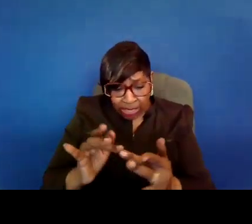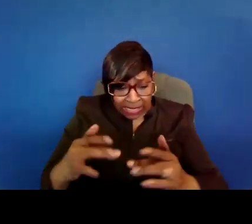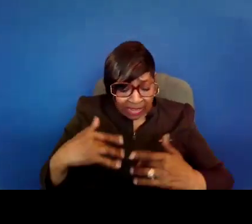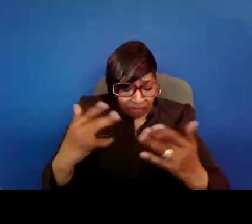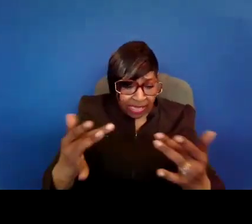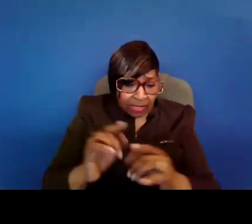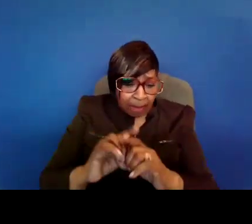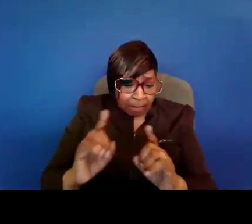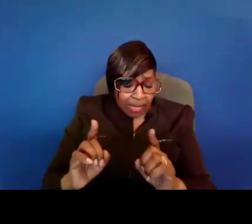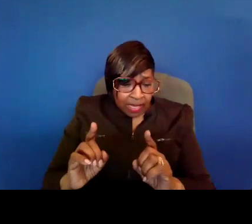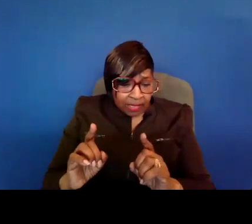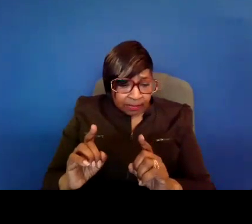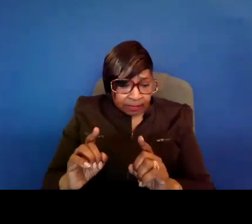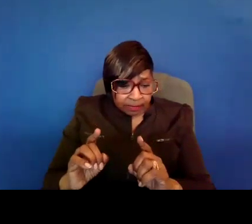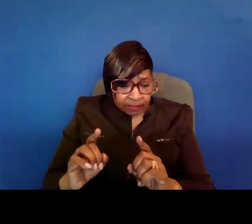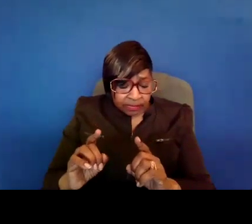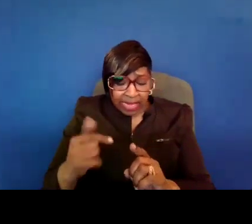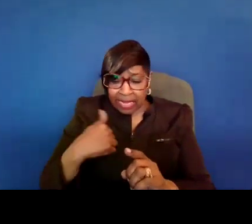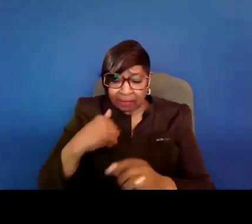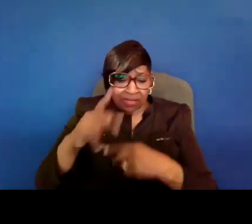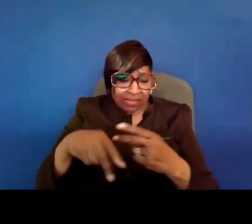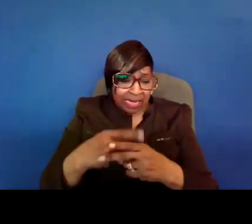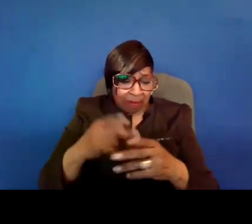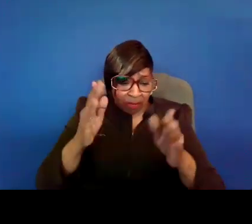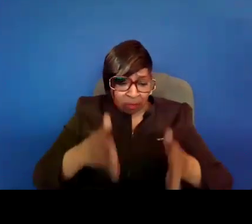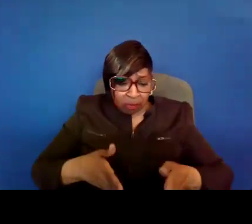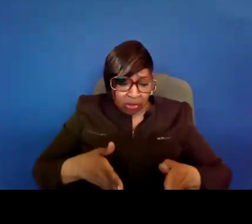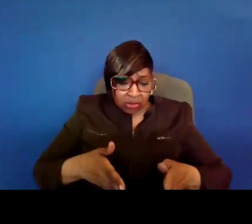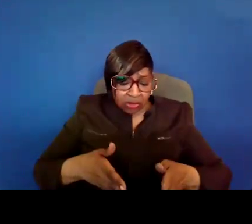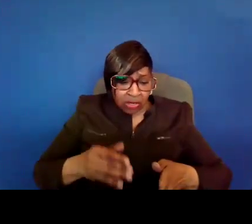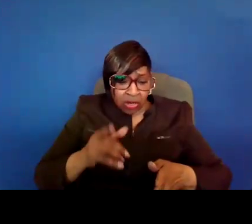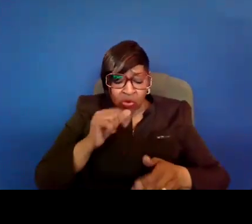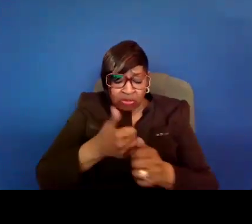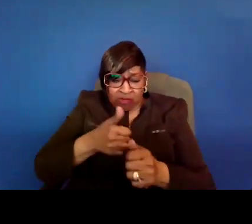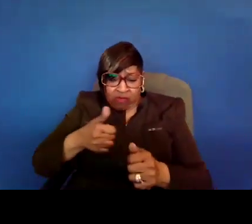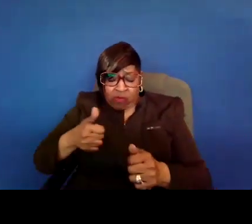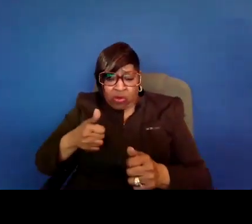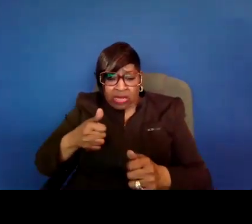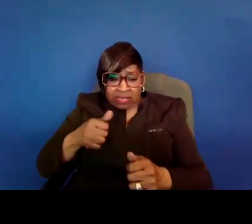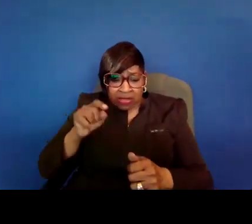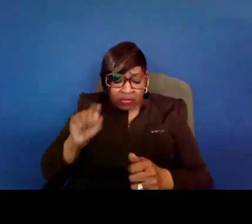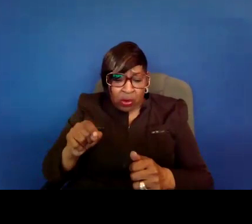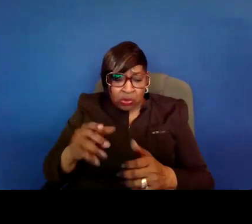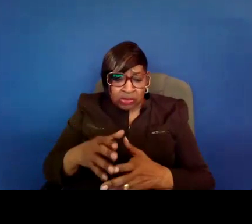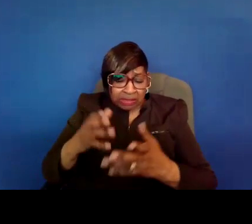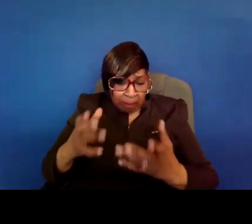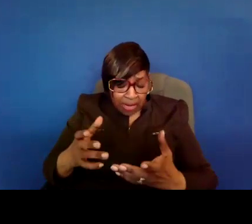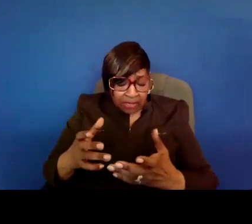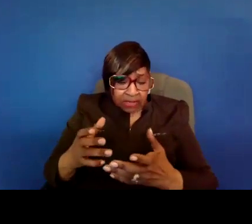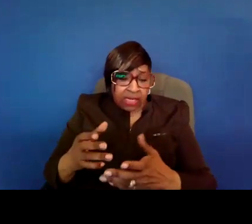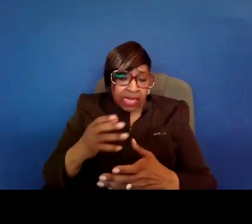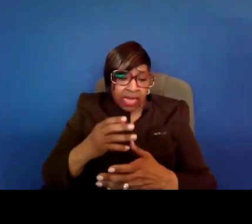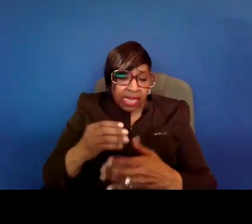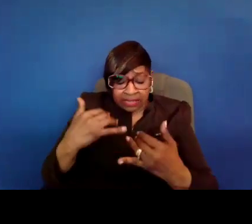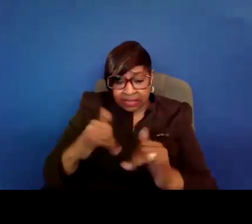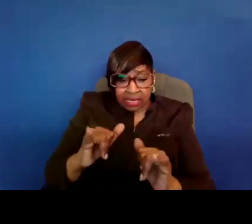but I've been the type of person who kind of shies away from those as much, and yet